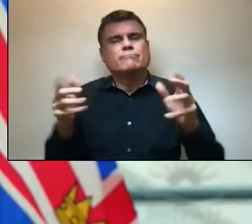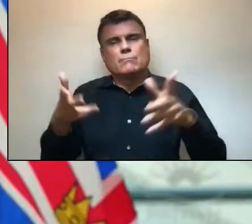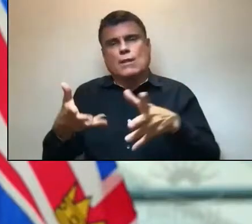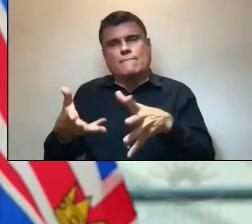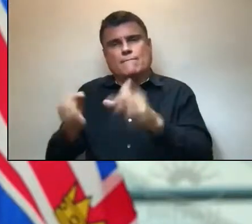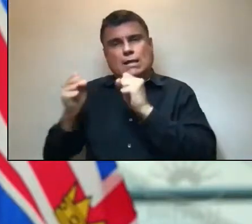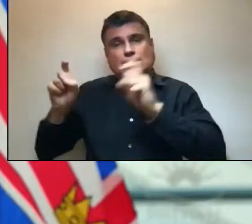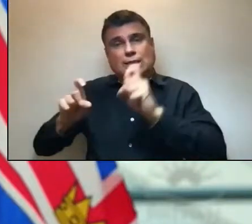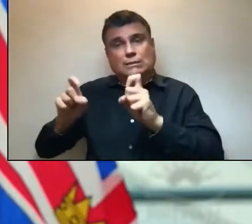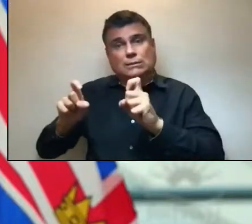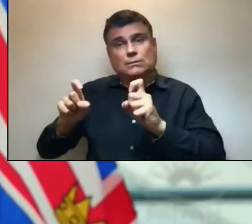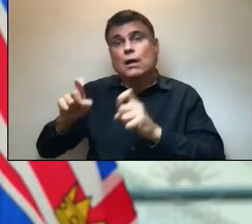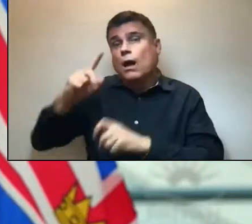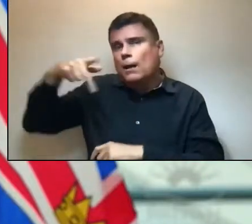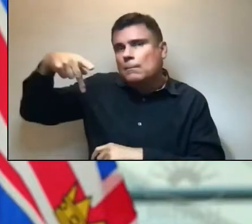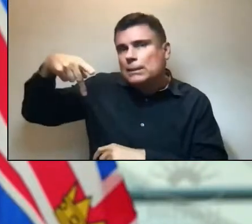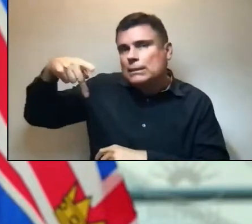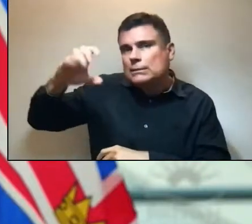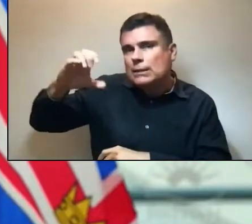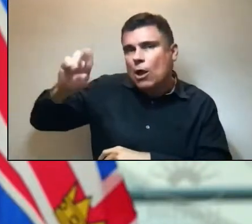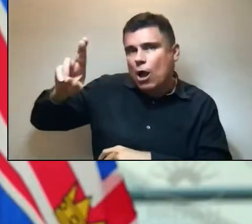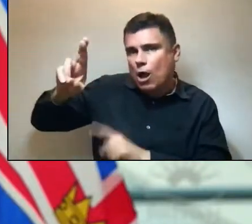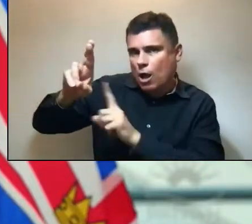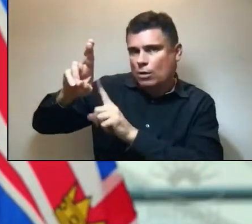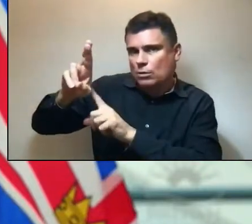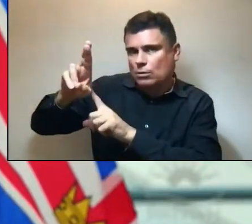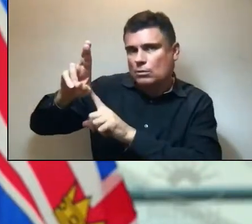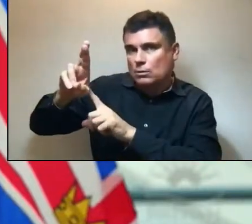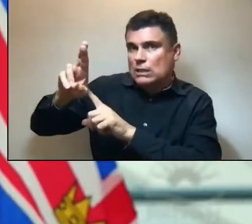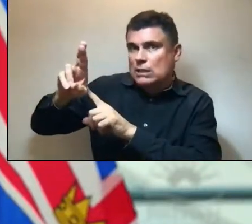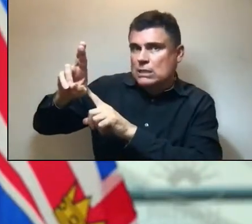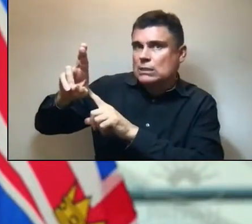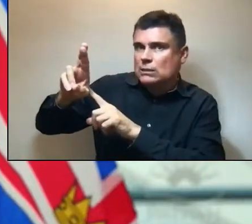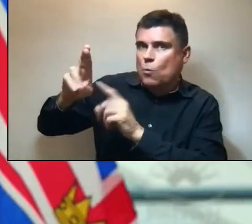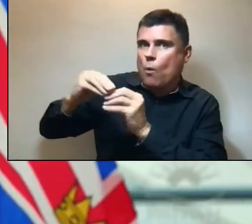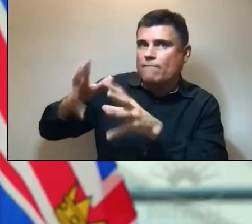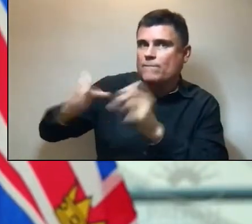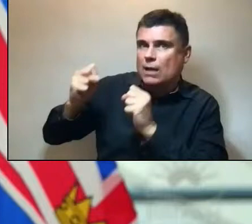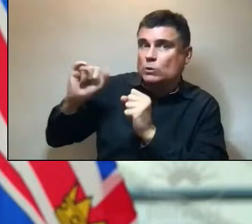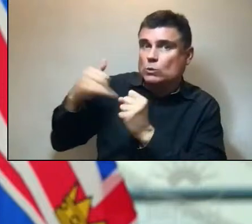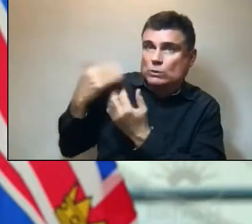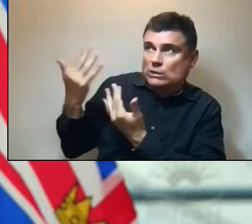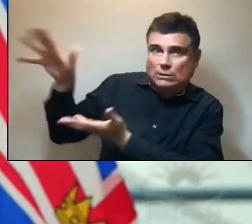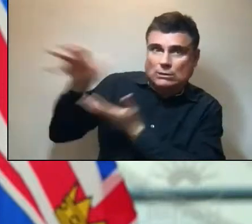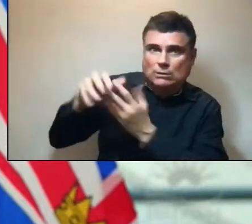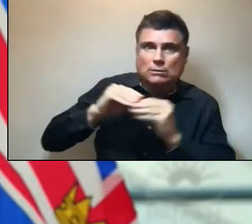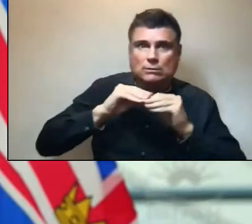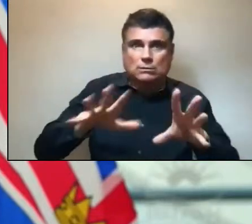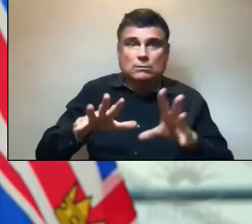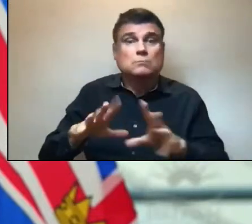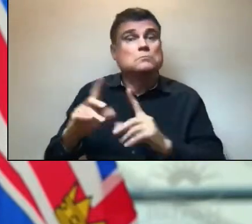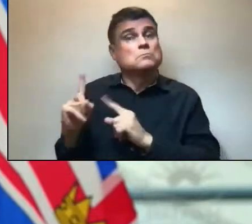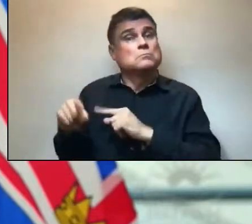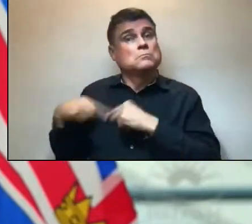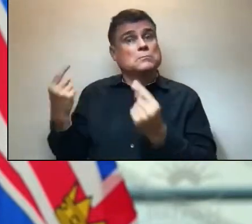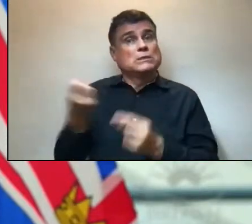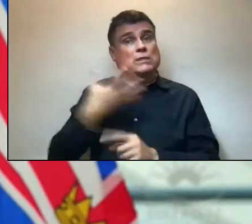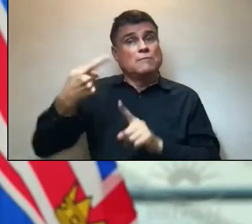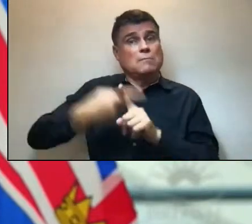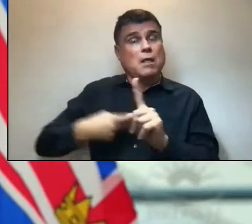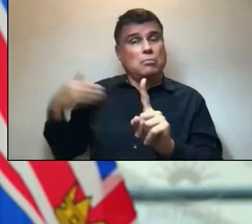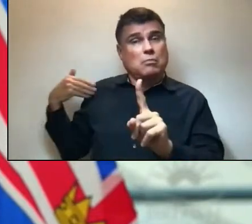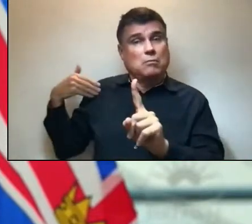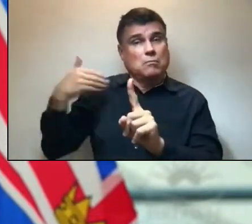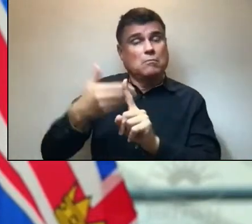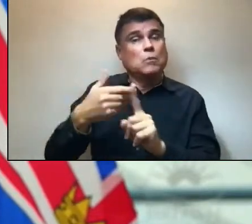to people who've had exposures. But one of the things that we have been looking at for some months is the at-home test, similar to what